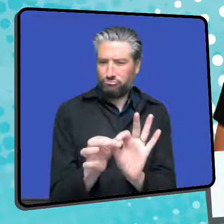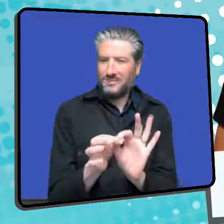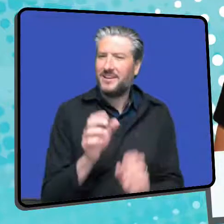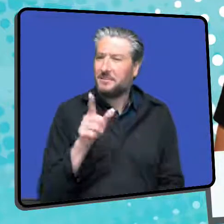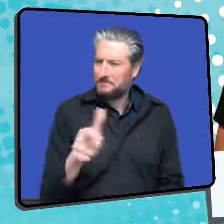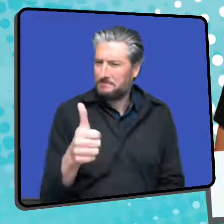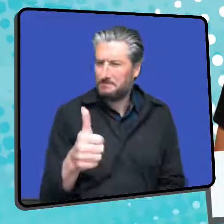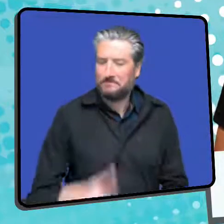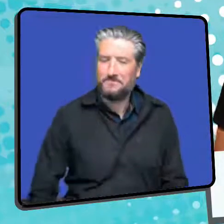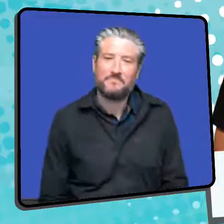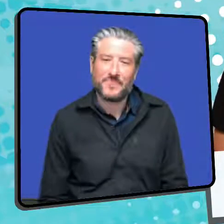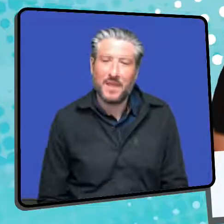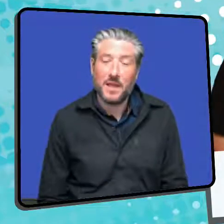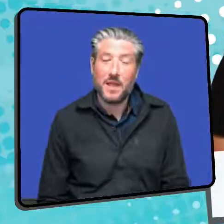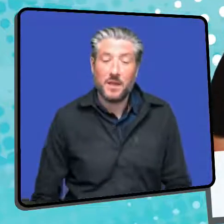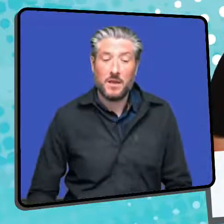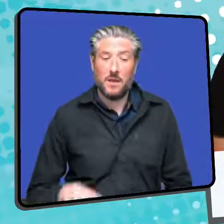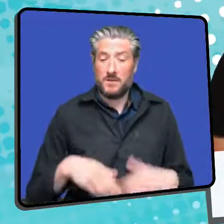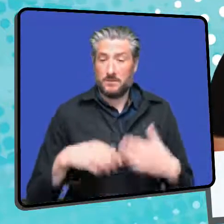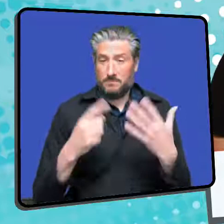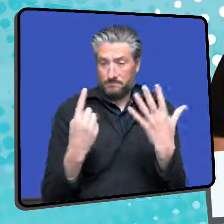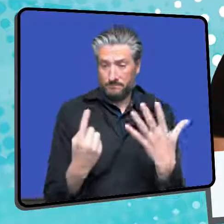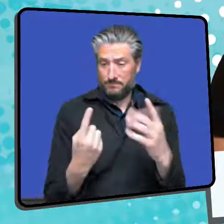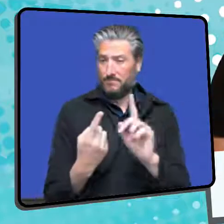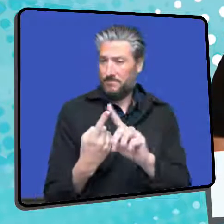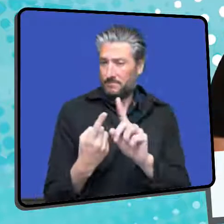And what training framework did you use last?